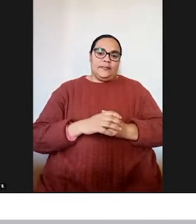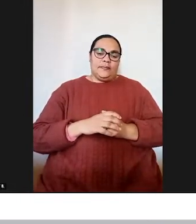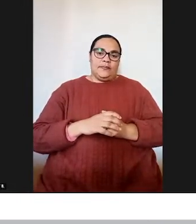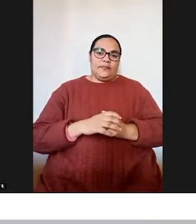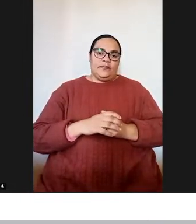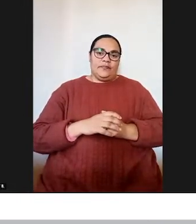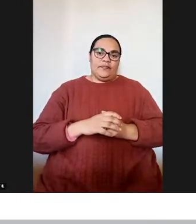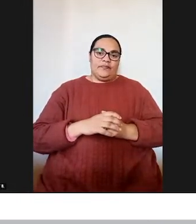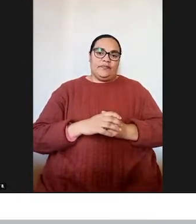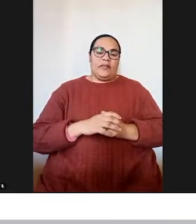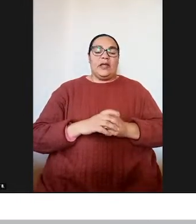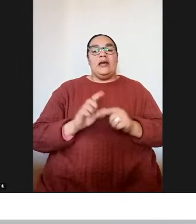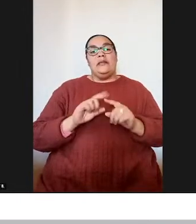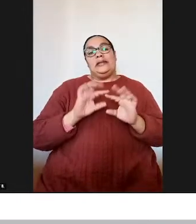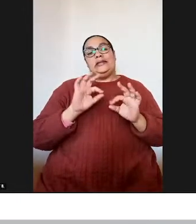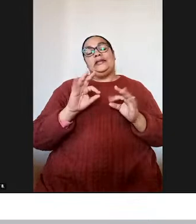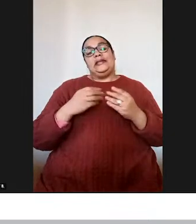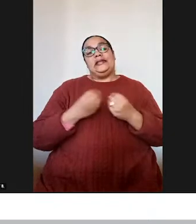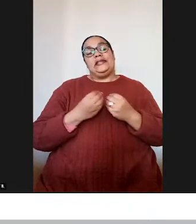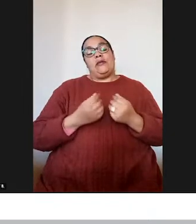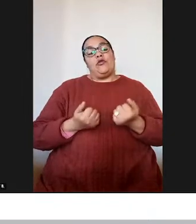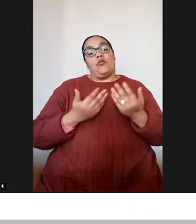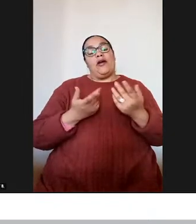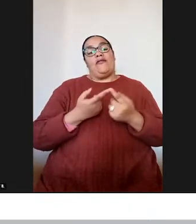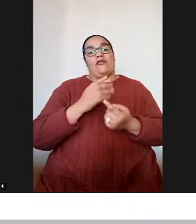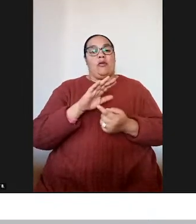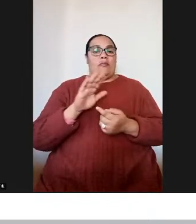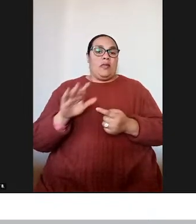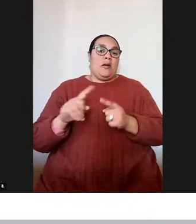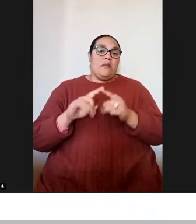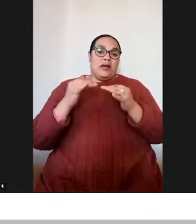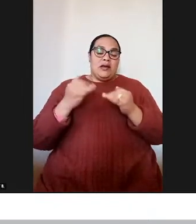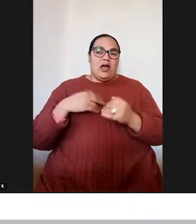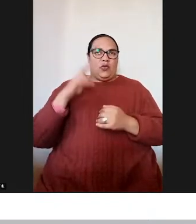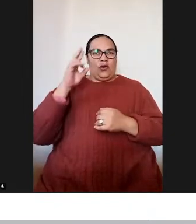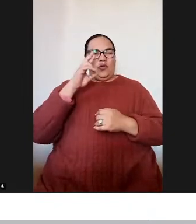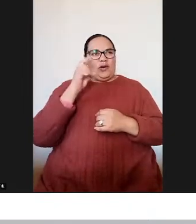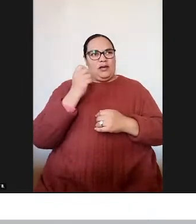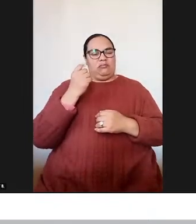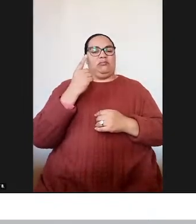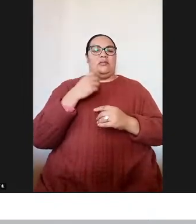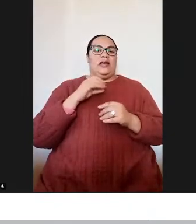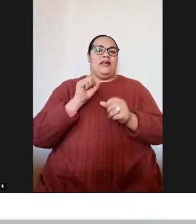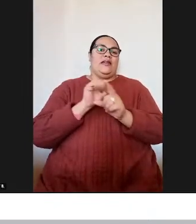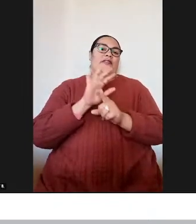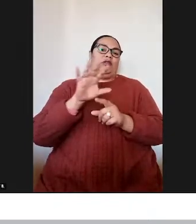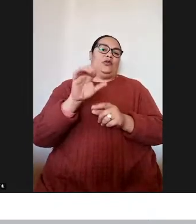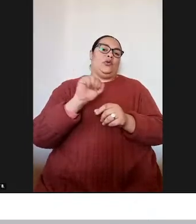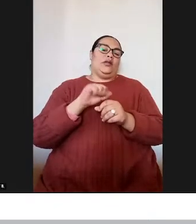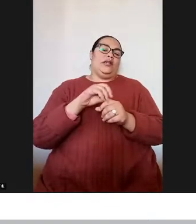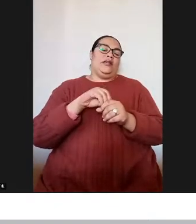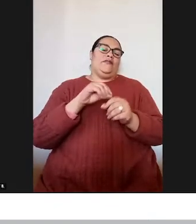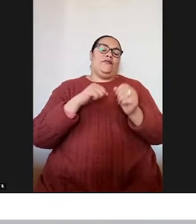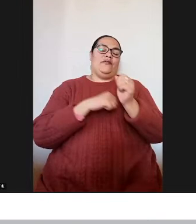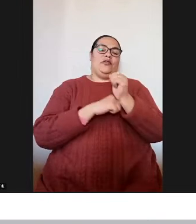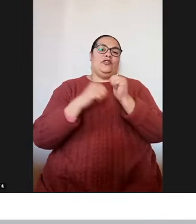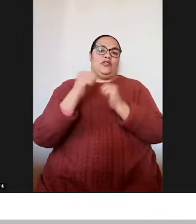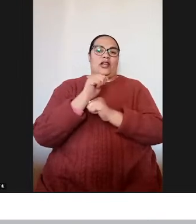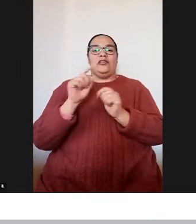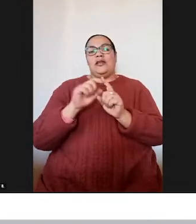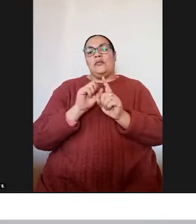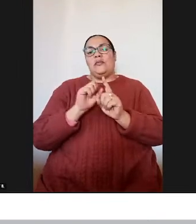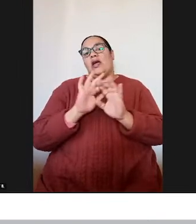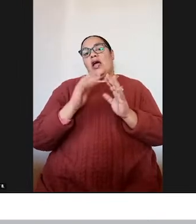It is something that is provided by them, but we now realize that it affects the infrastructure and it affects how we manage